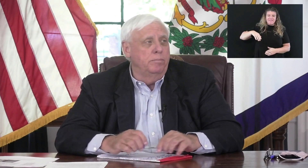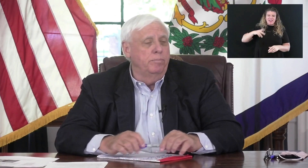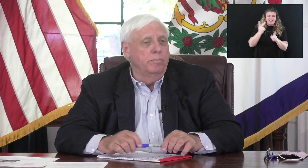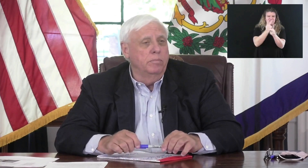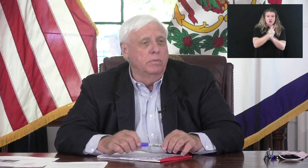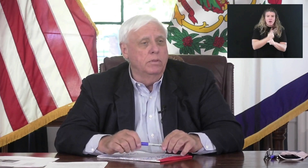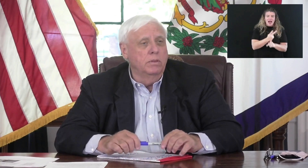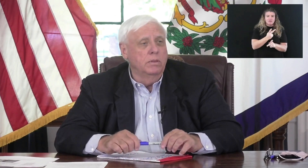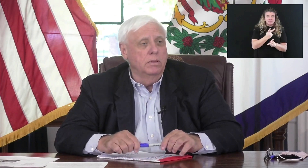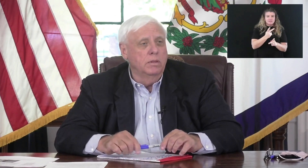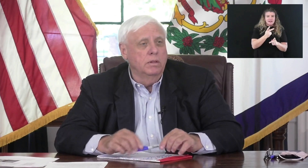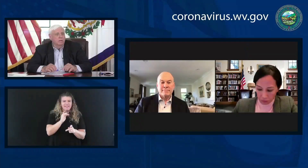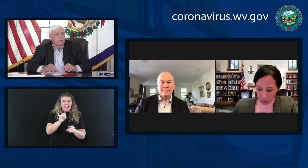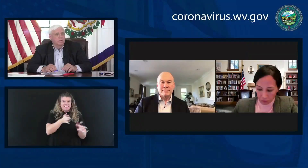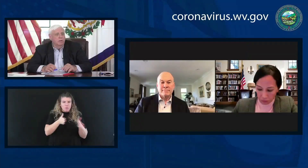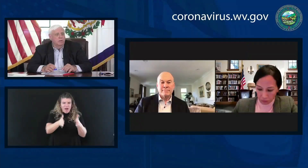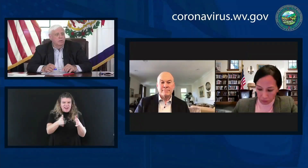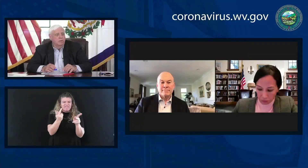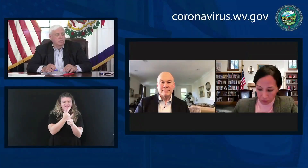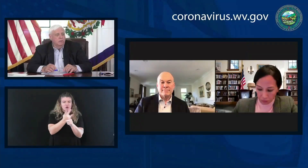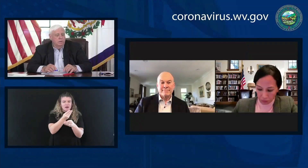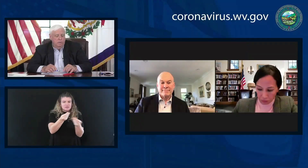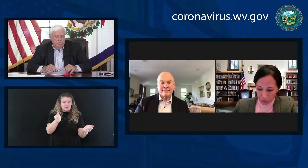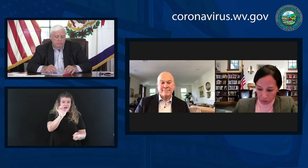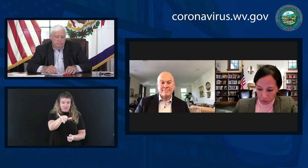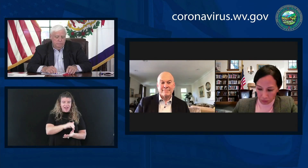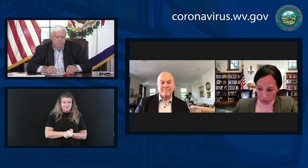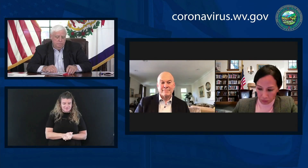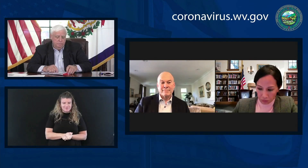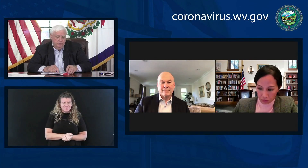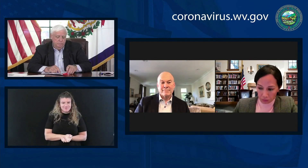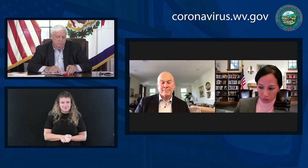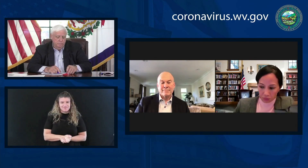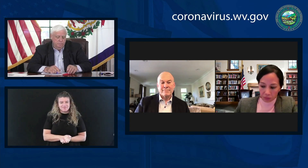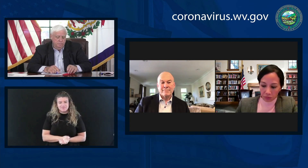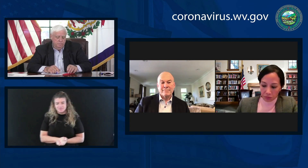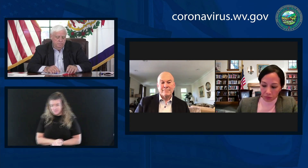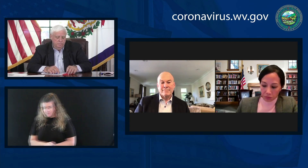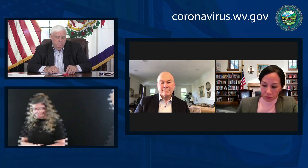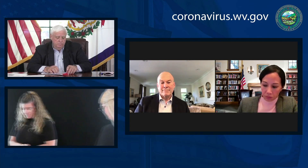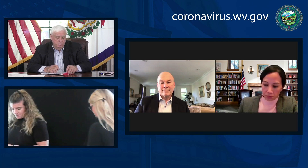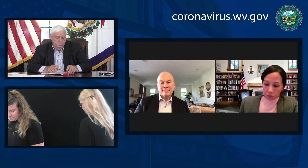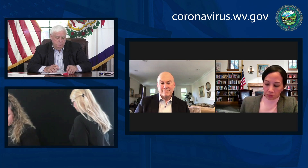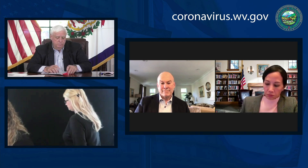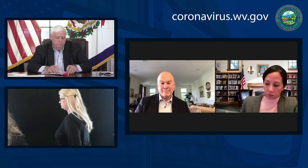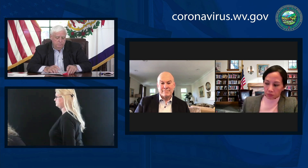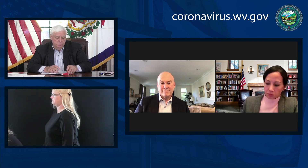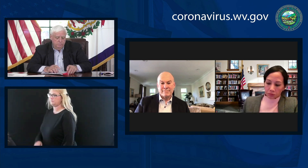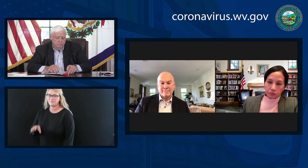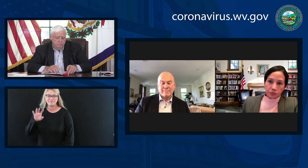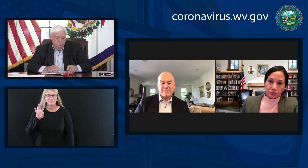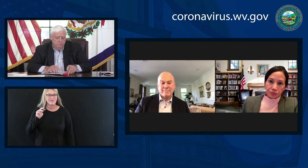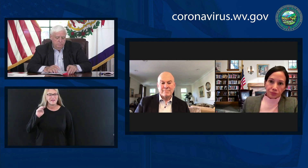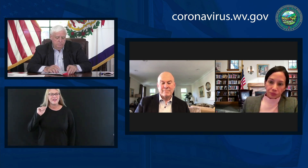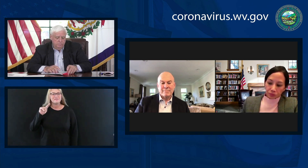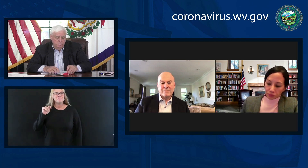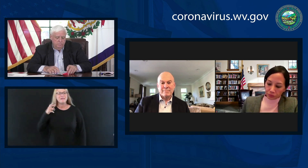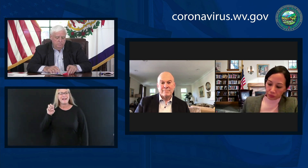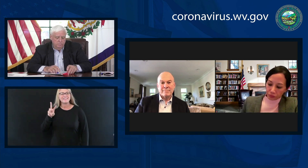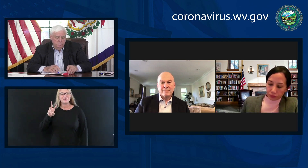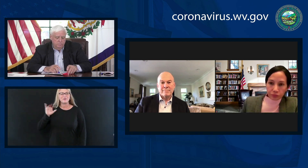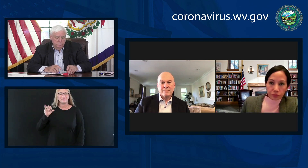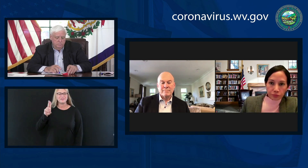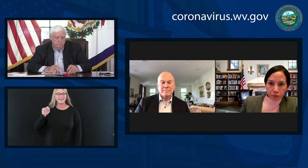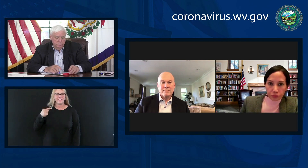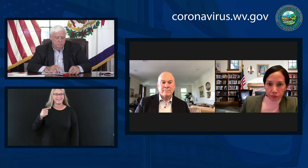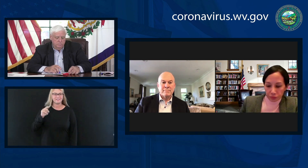up. All right, thank you, Chad. Next to Matthew Young with the West Virginia Daily News. Good